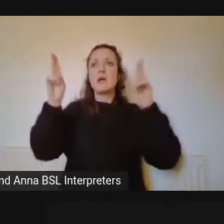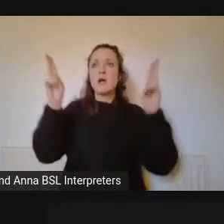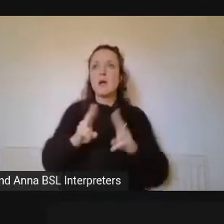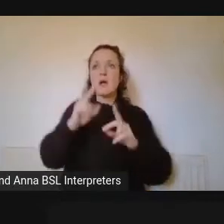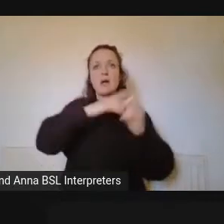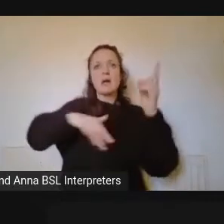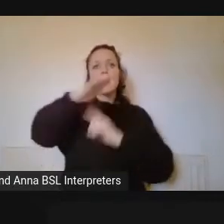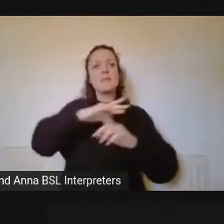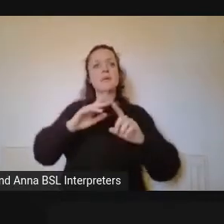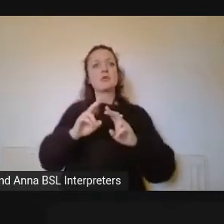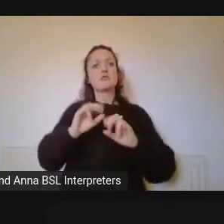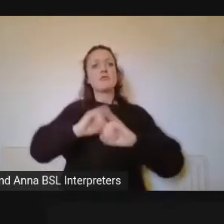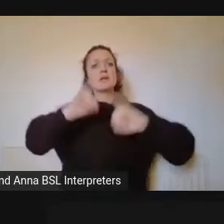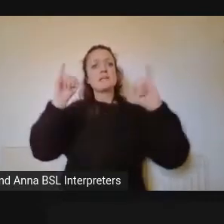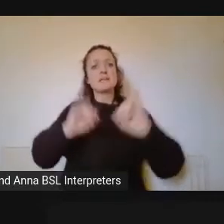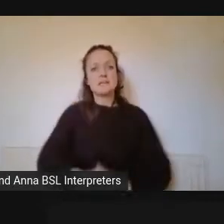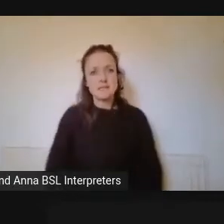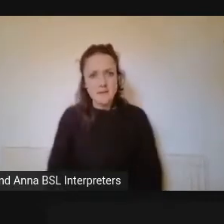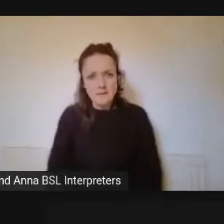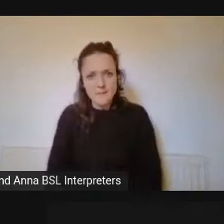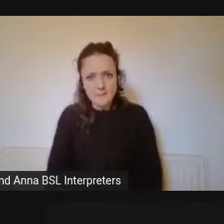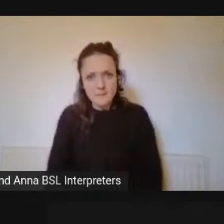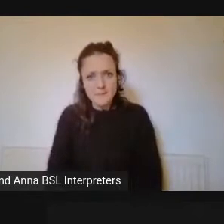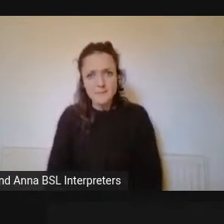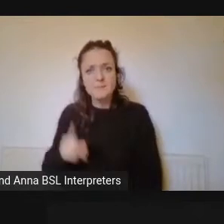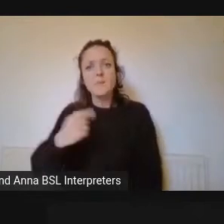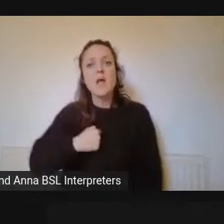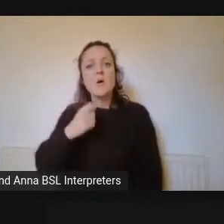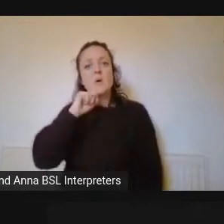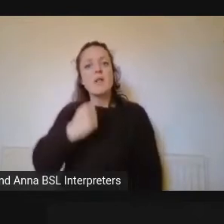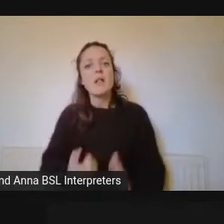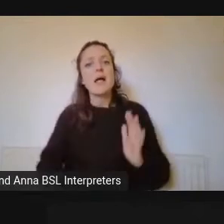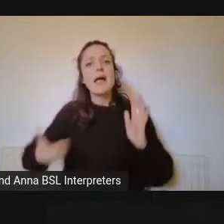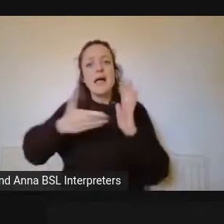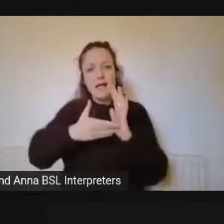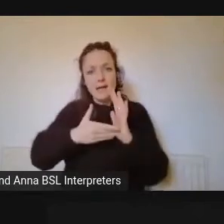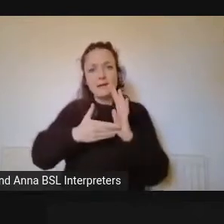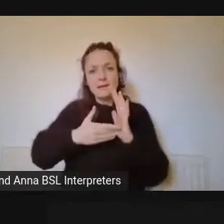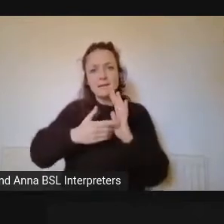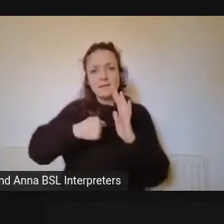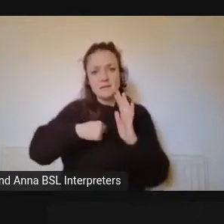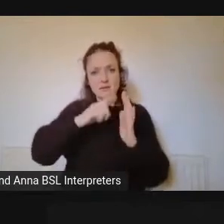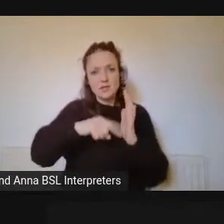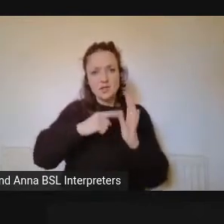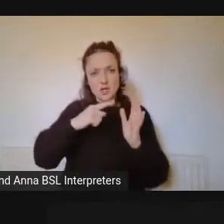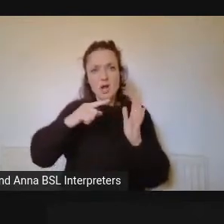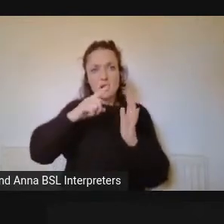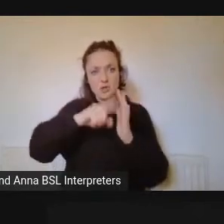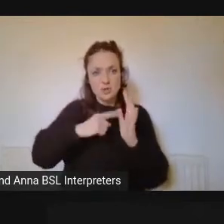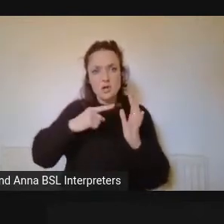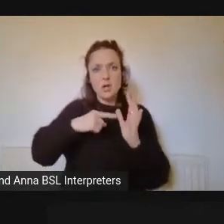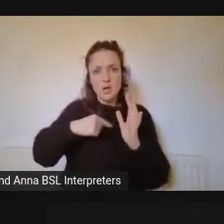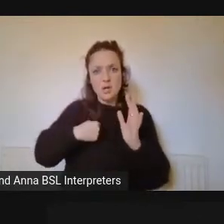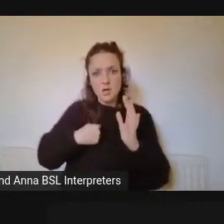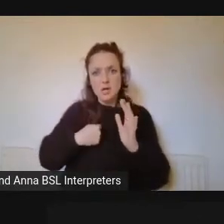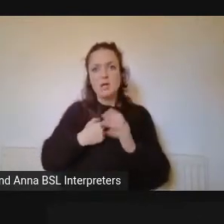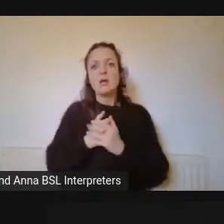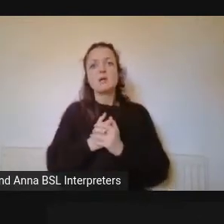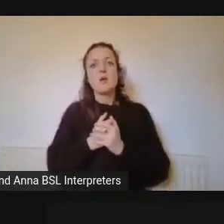Thank you. And I'll add to that. So from, again, because I've been focusing on corporates, I have to say